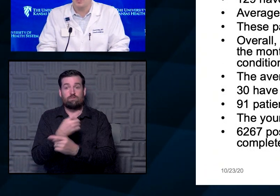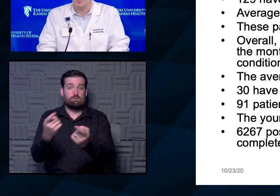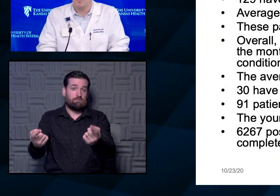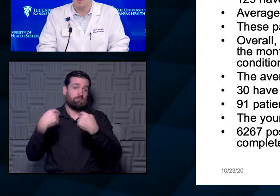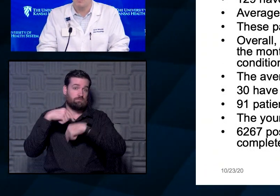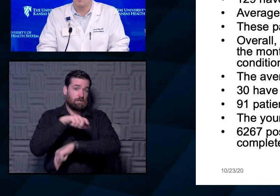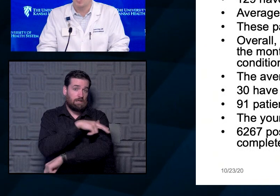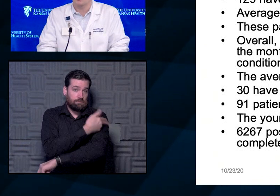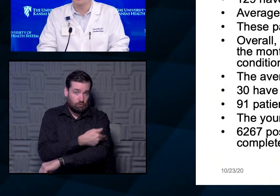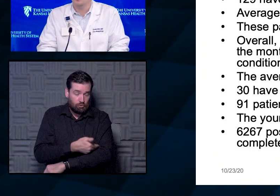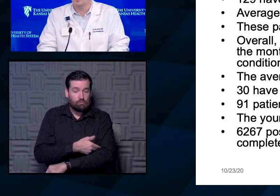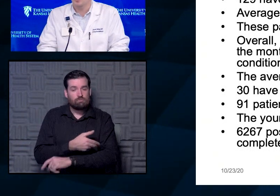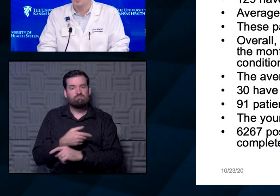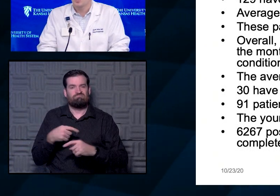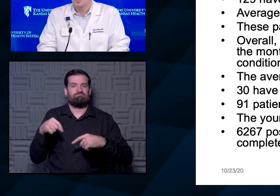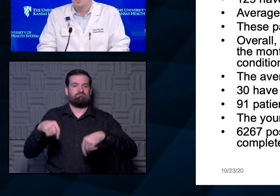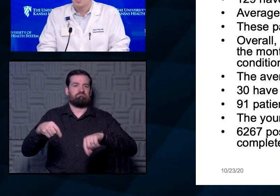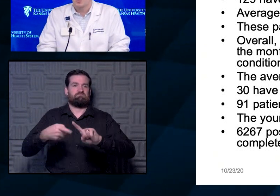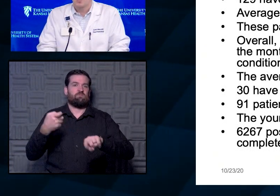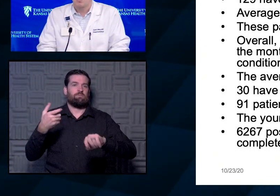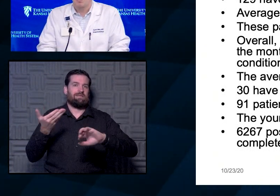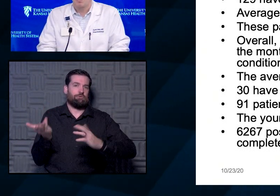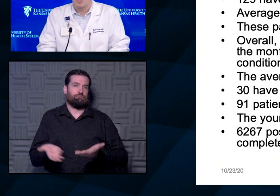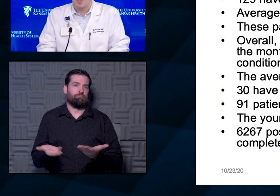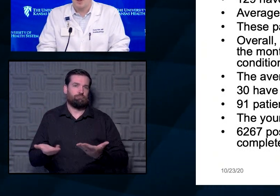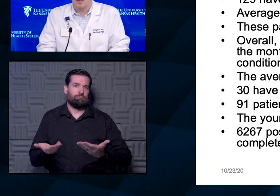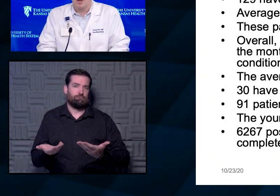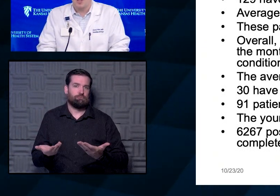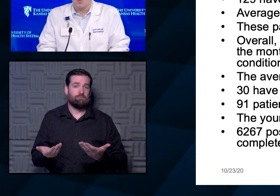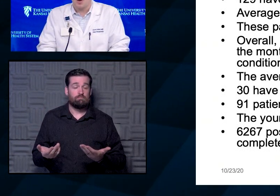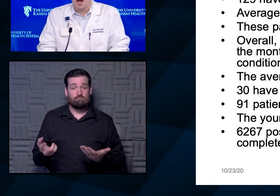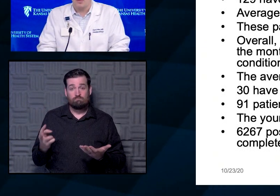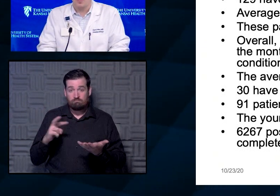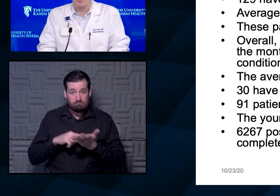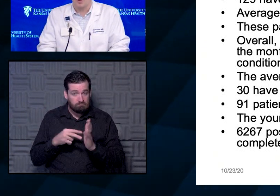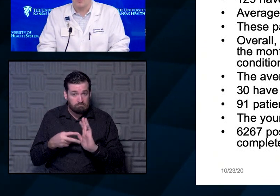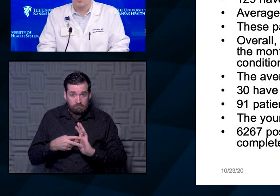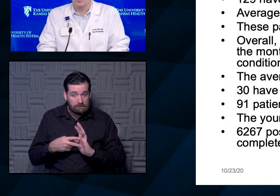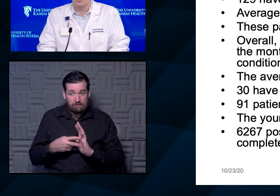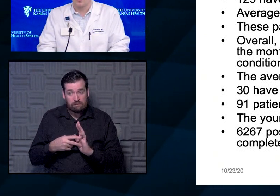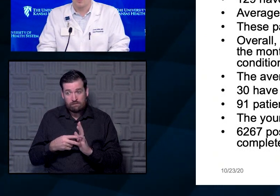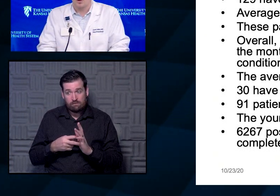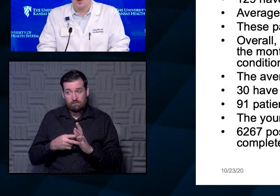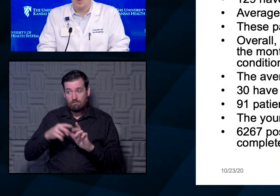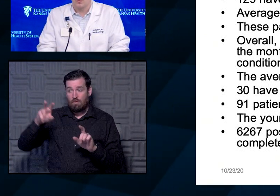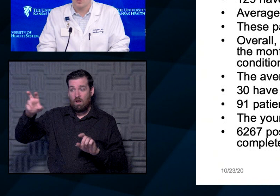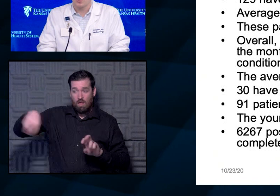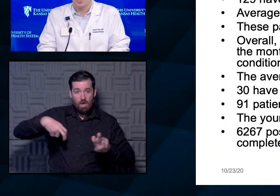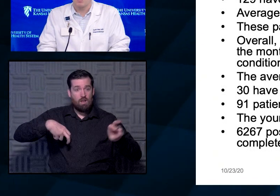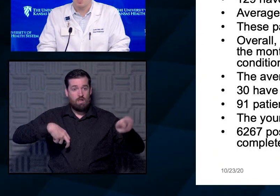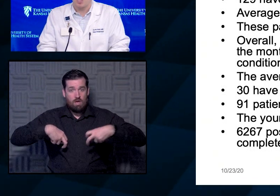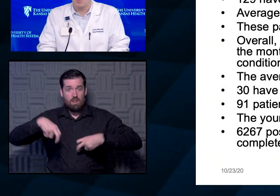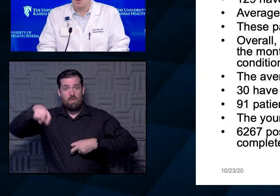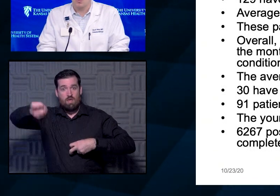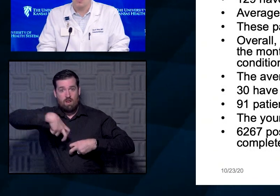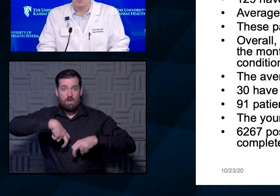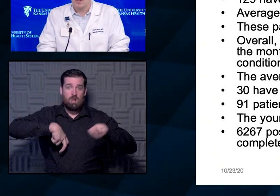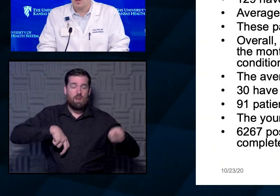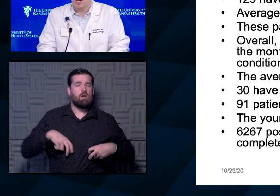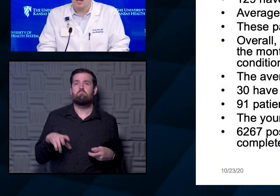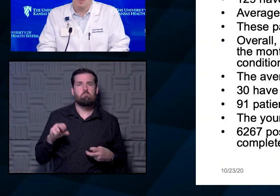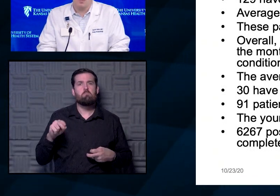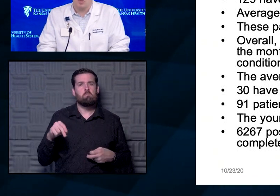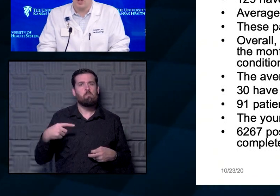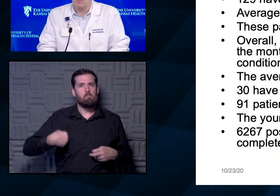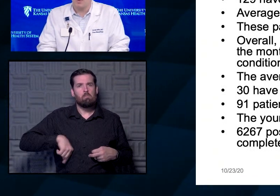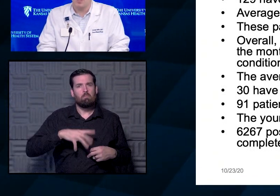our hospital have been from our community. But that doesn't mean that we're not seeing transfers from all over our